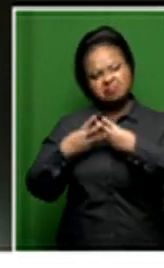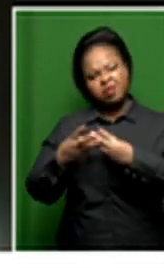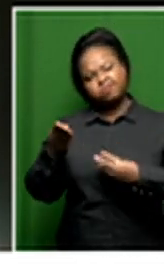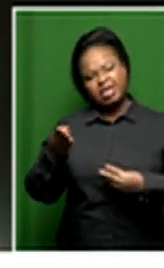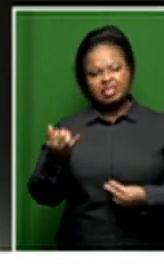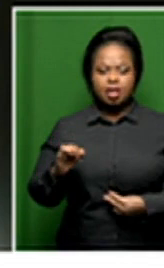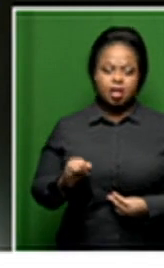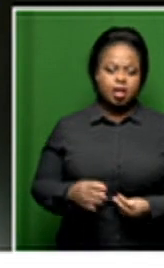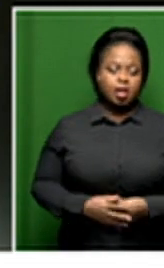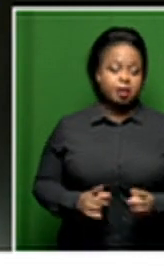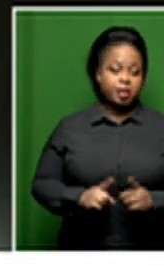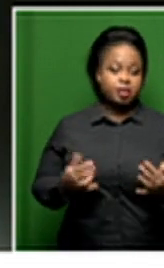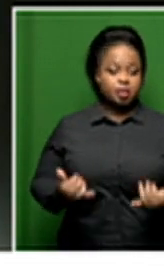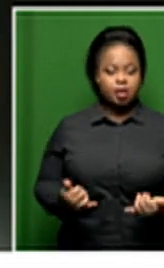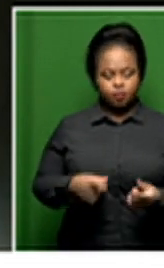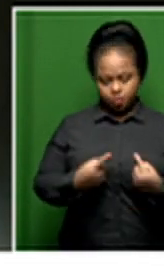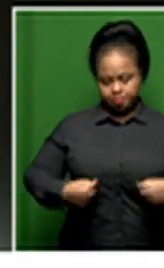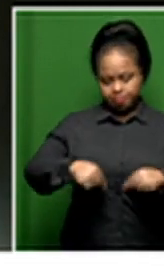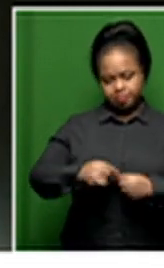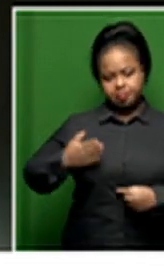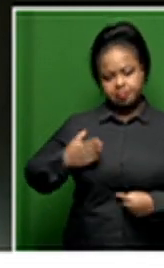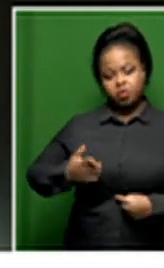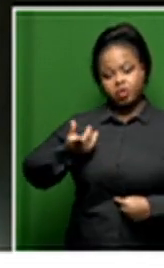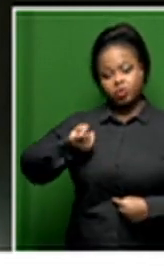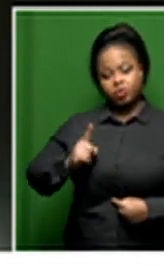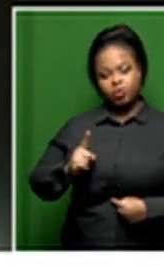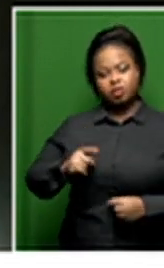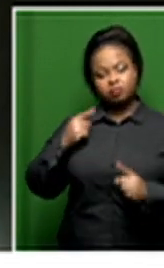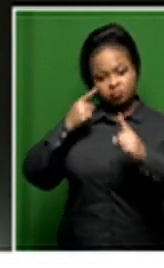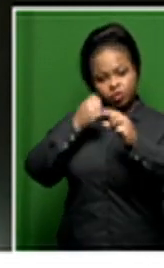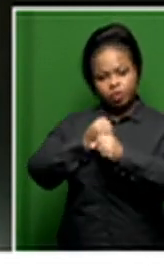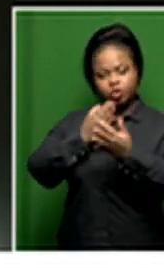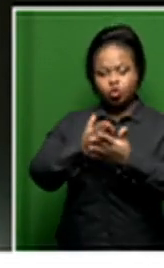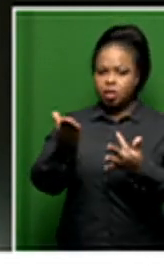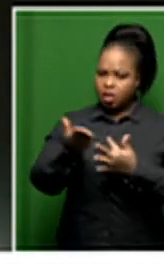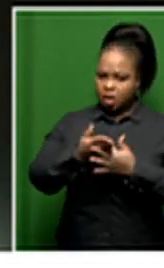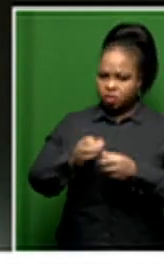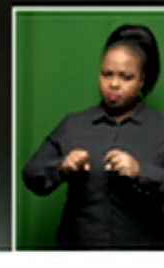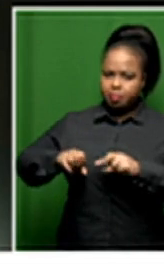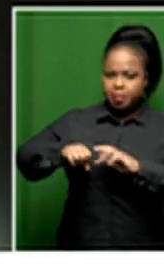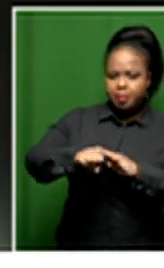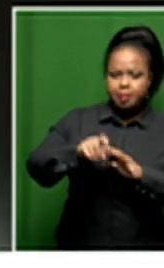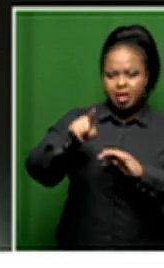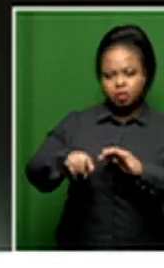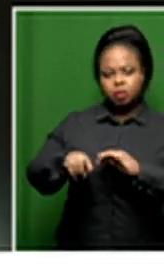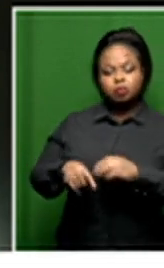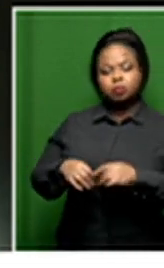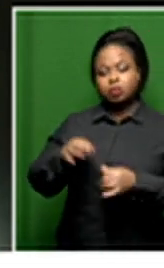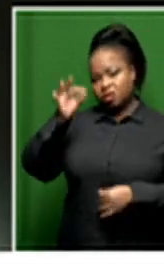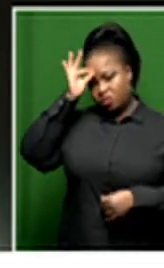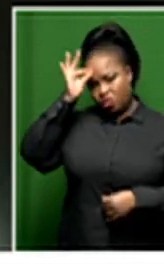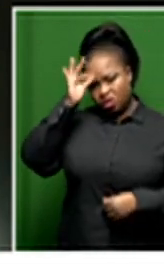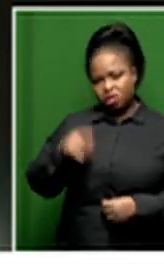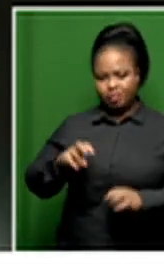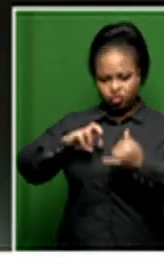them. So the key issue from our side is to ensure that these cases are tracked and then that the law enforcement deal